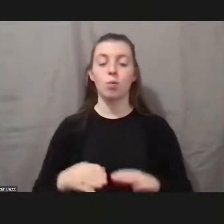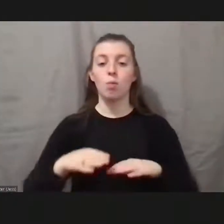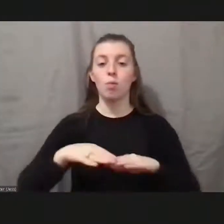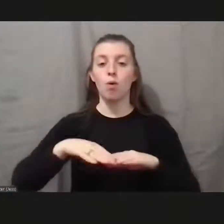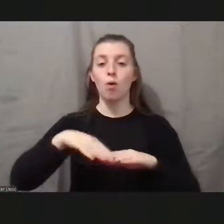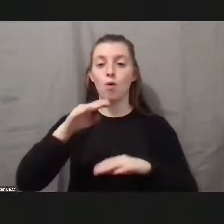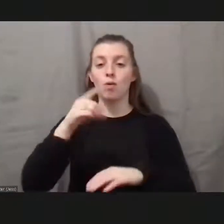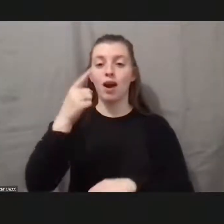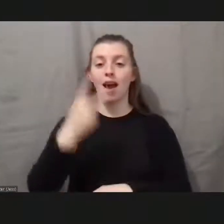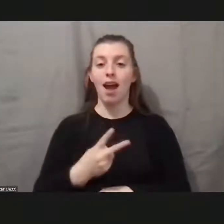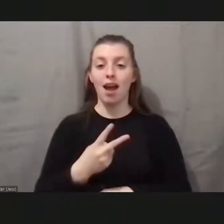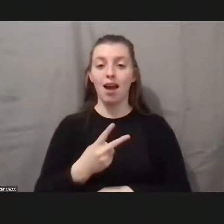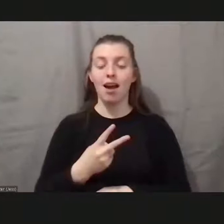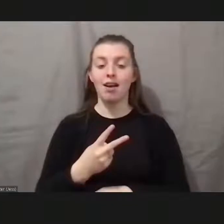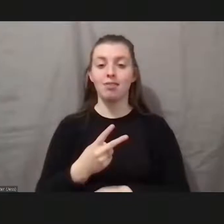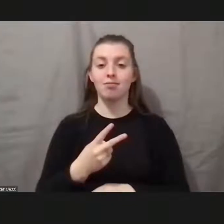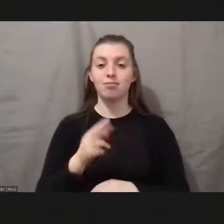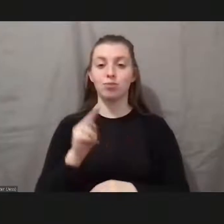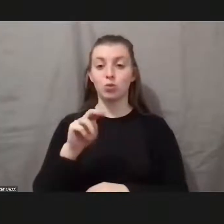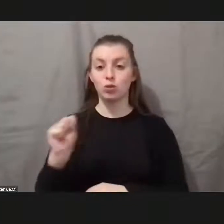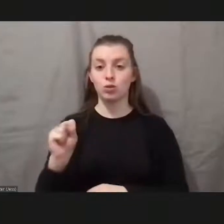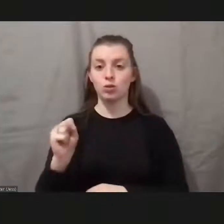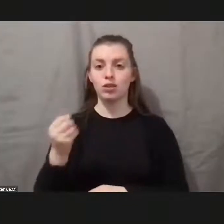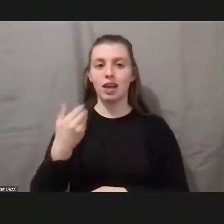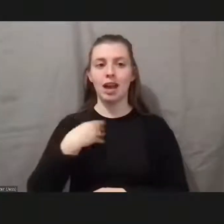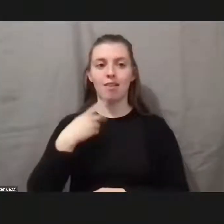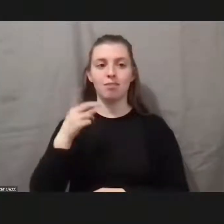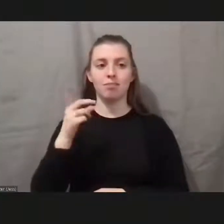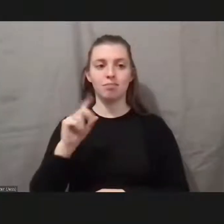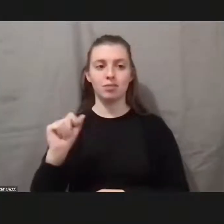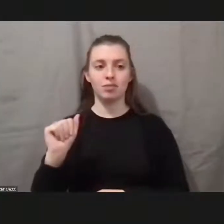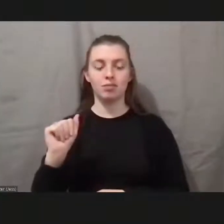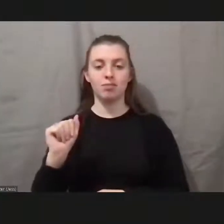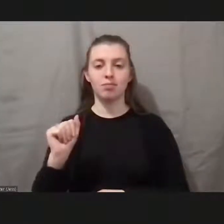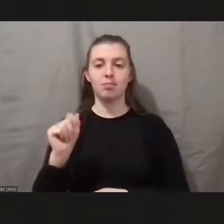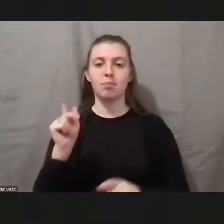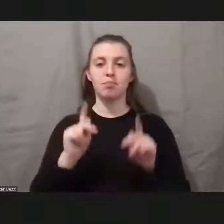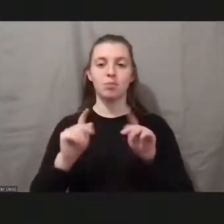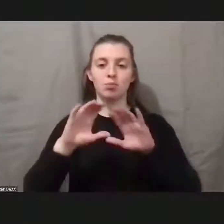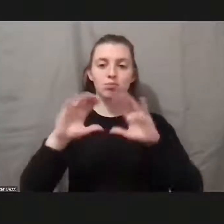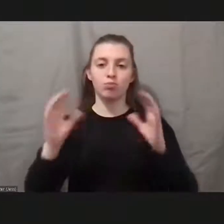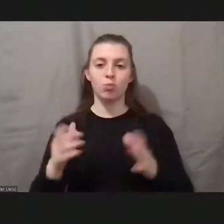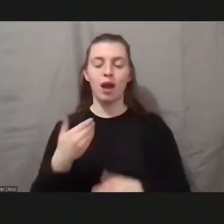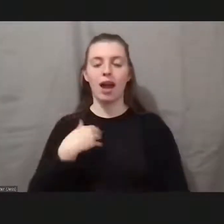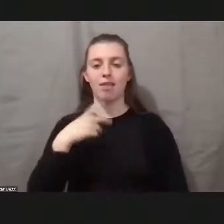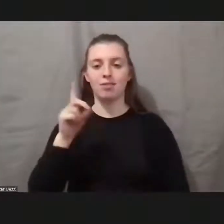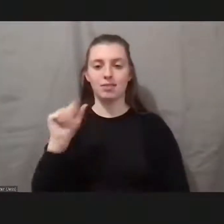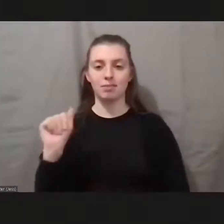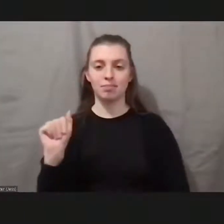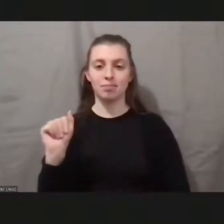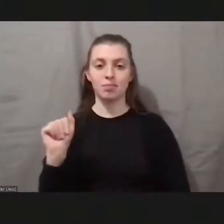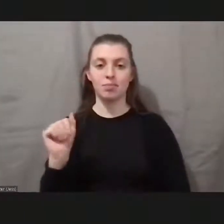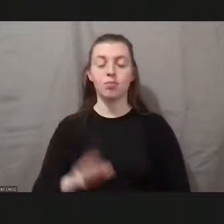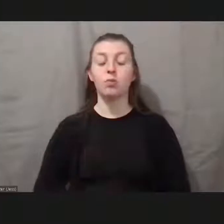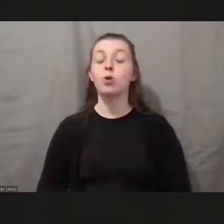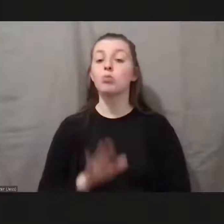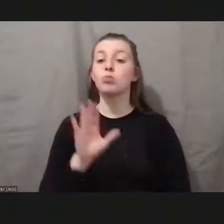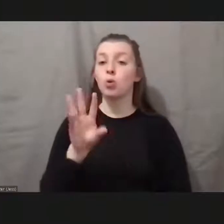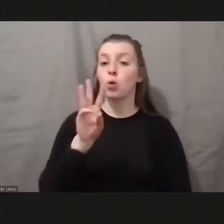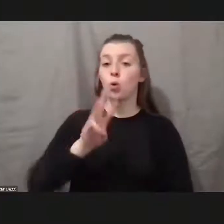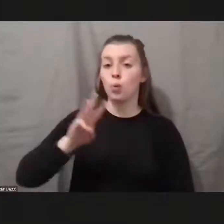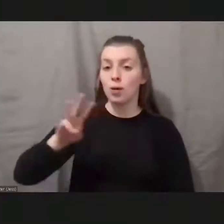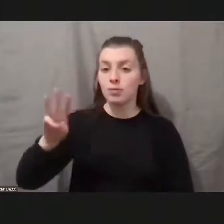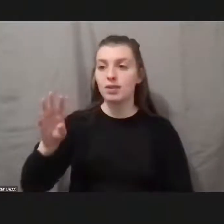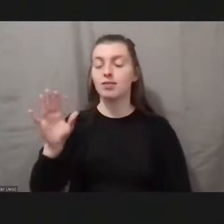that either live with disability or have a relationship to disability. So if your communication, if your website or your services are